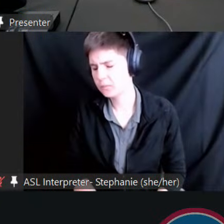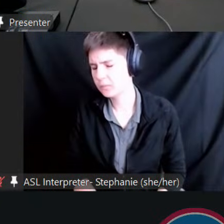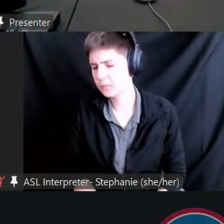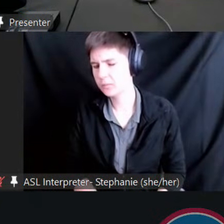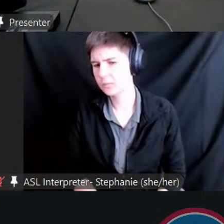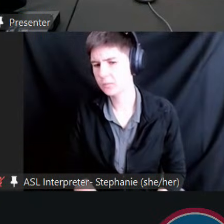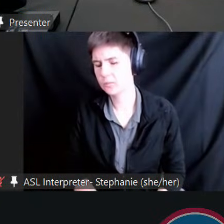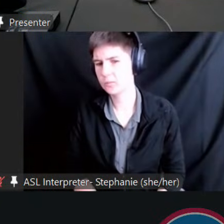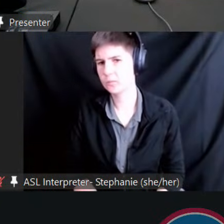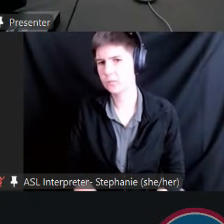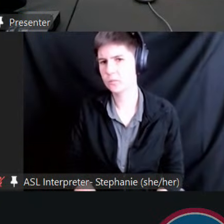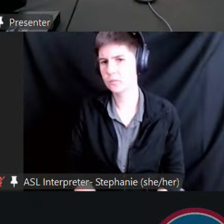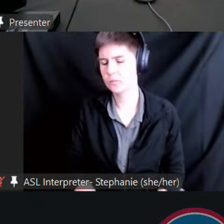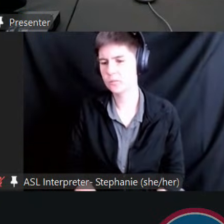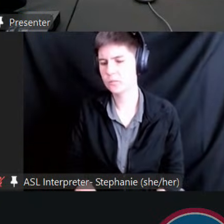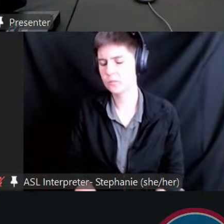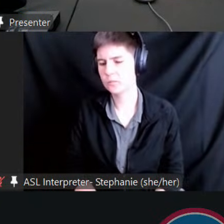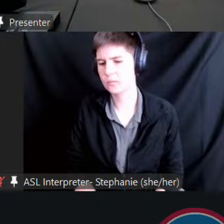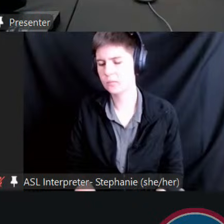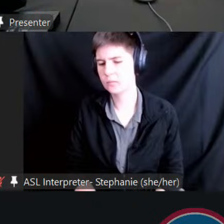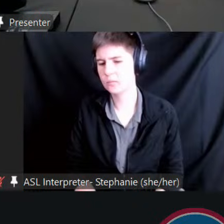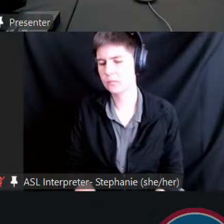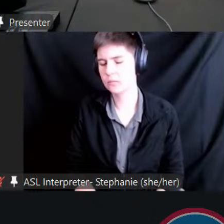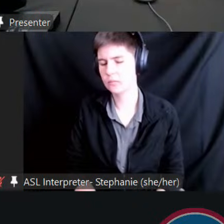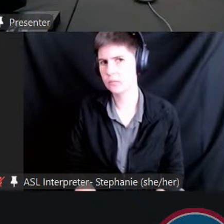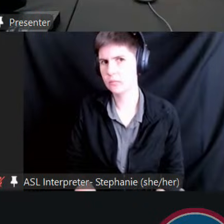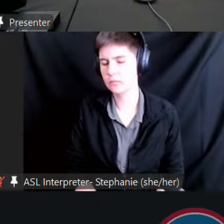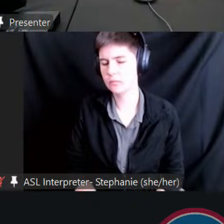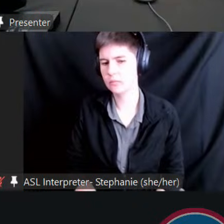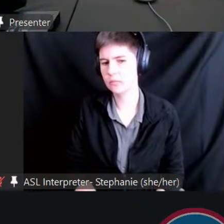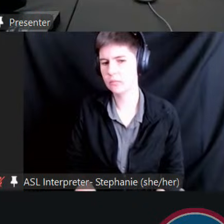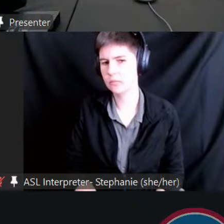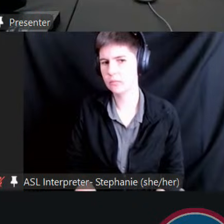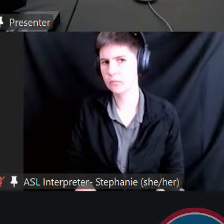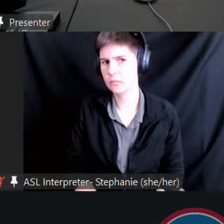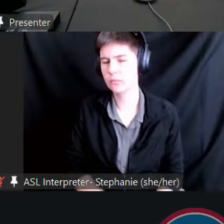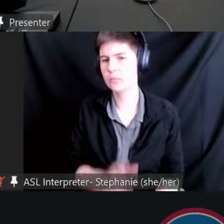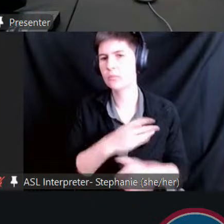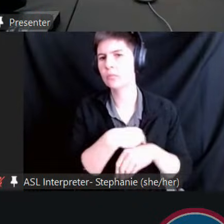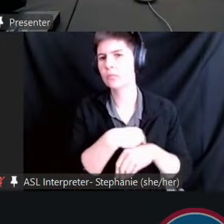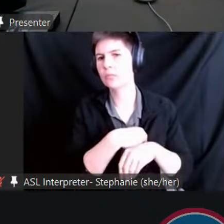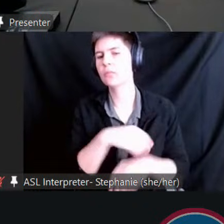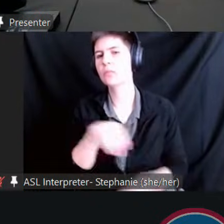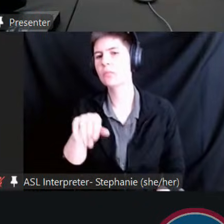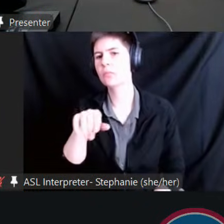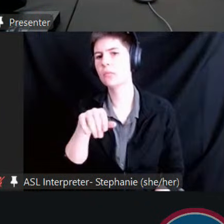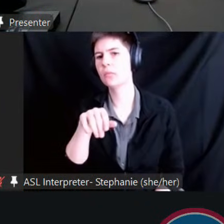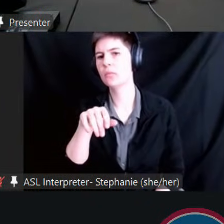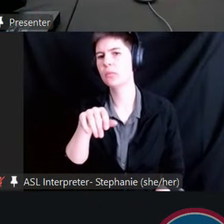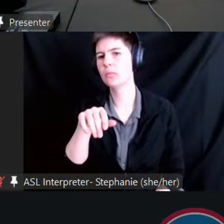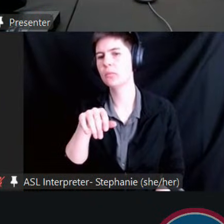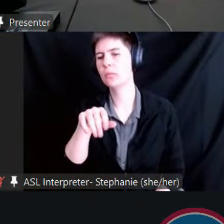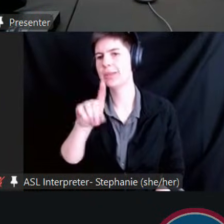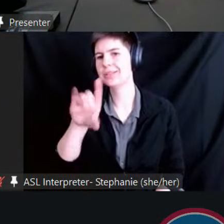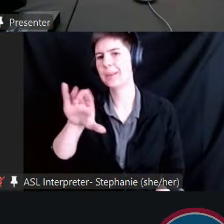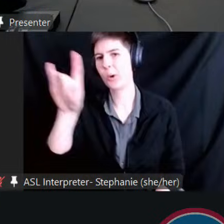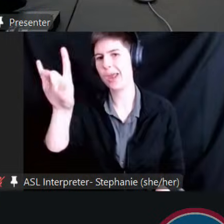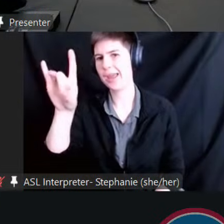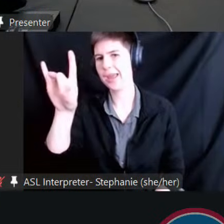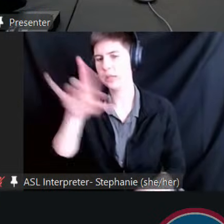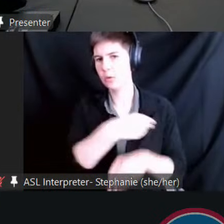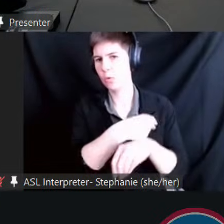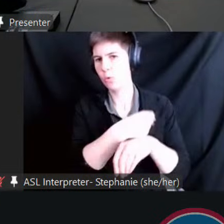right. December 8th, the virtual meeting. Can you post that on the CTA